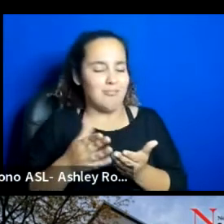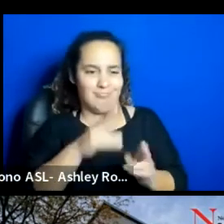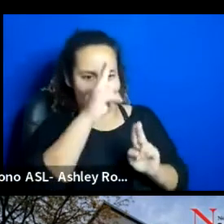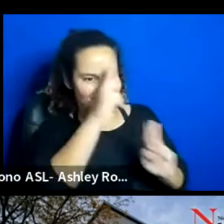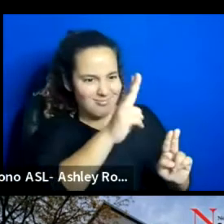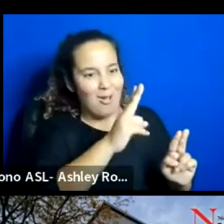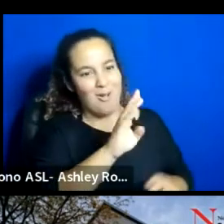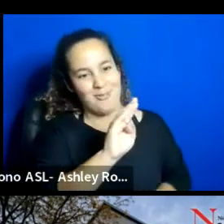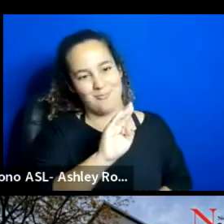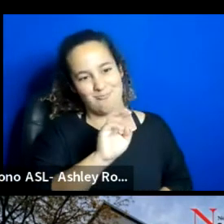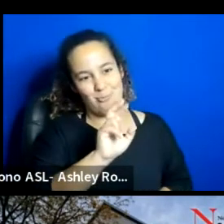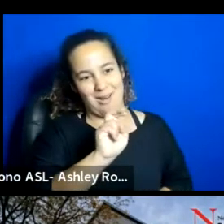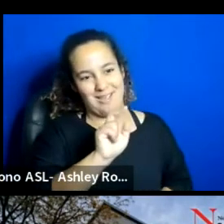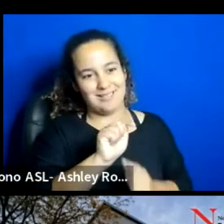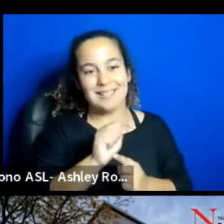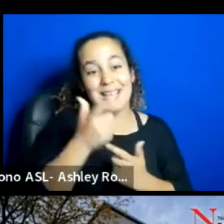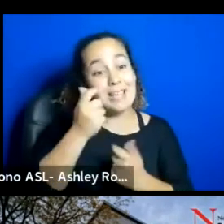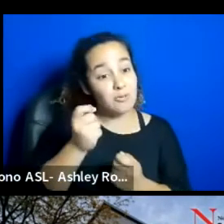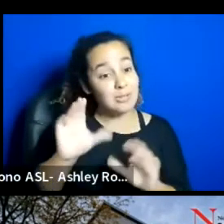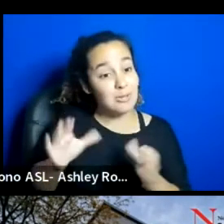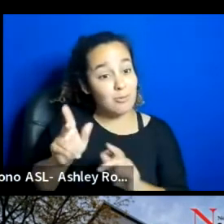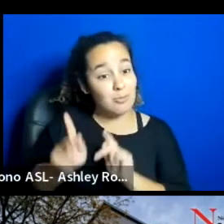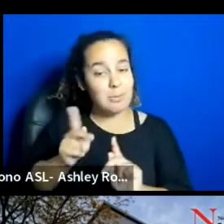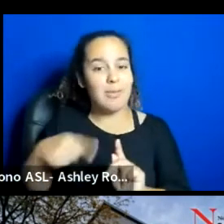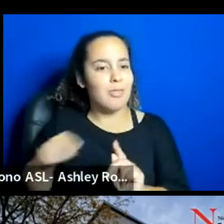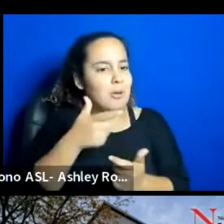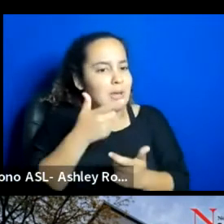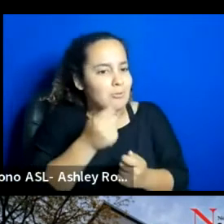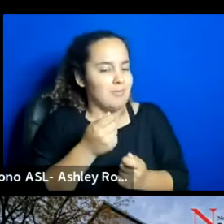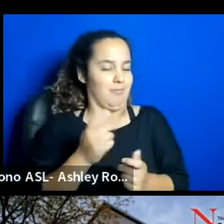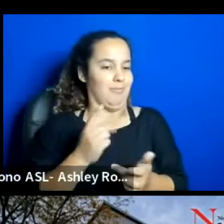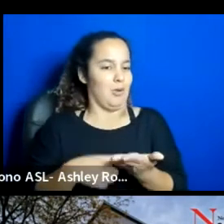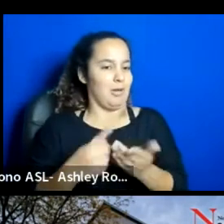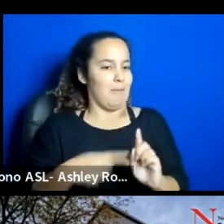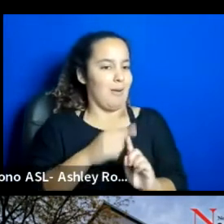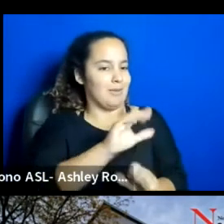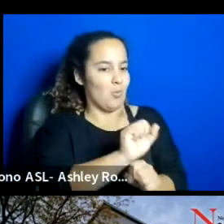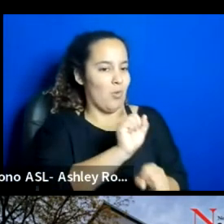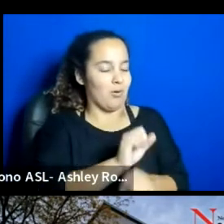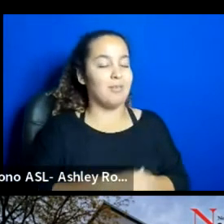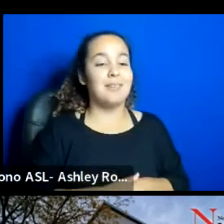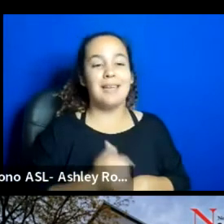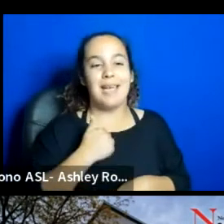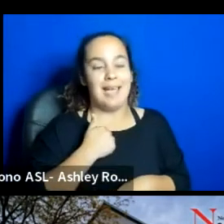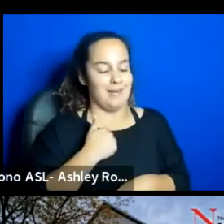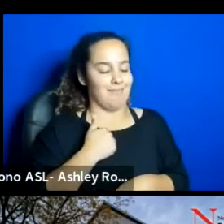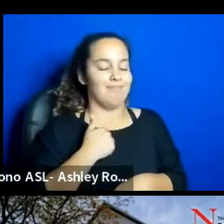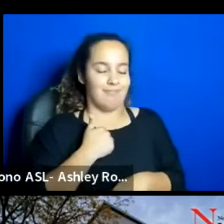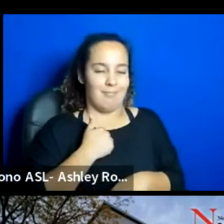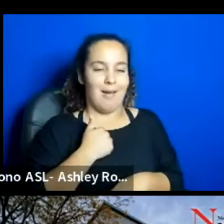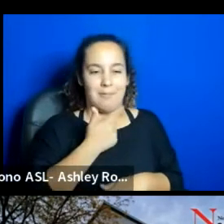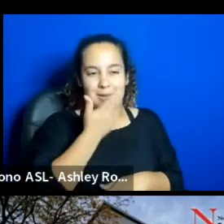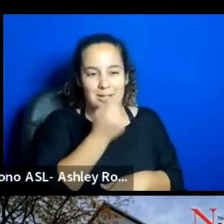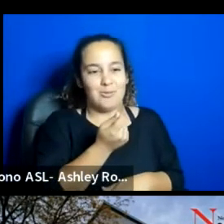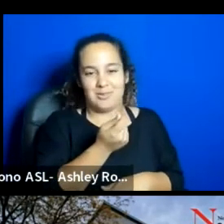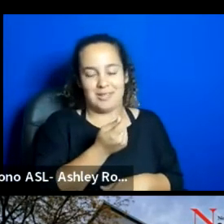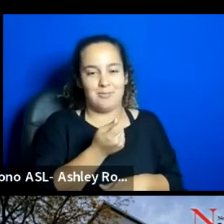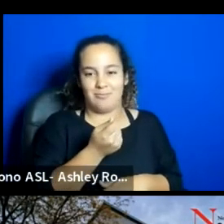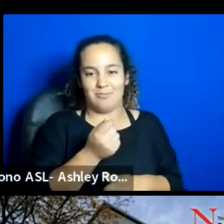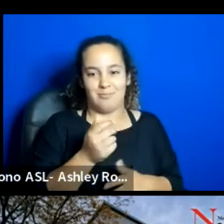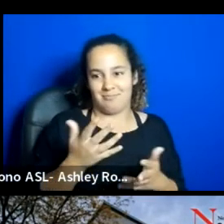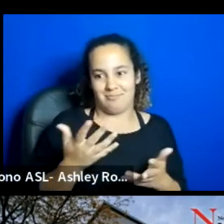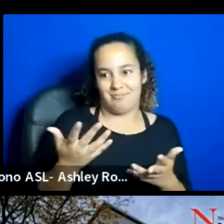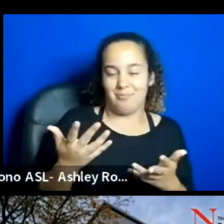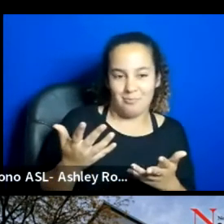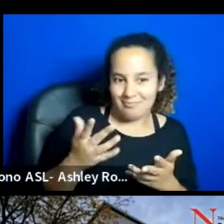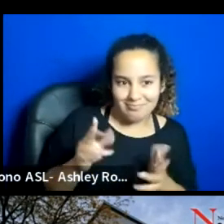and really interesting group of people who are interested in talking about his work. And I'm very much interested to hear what everybody here has to say